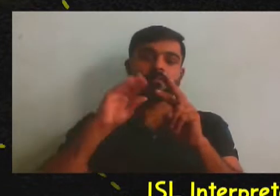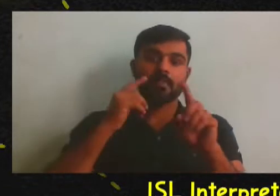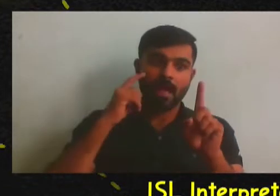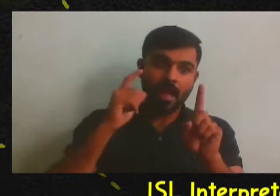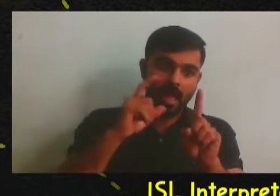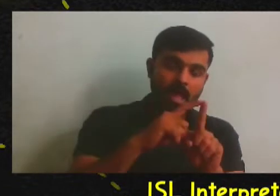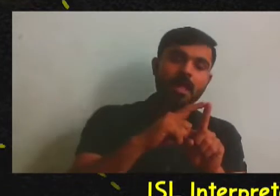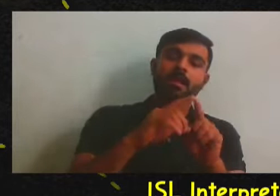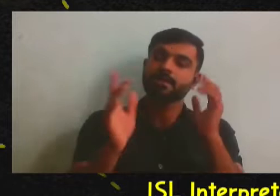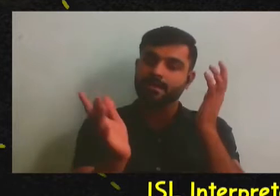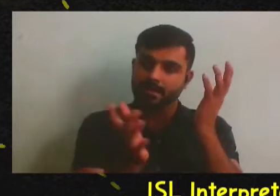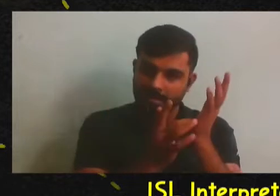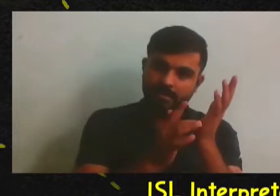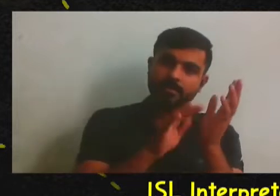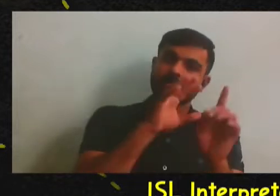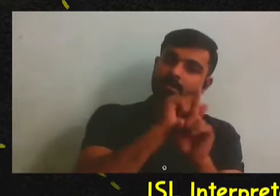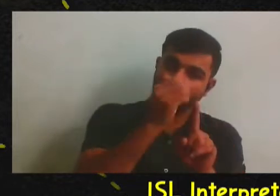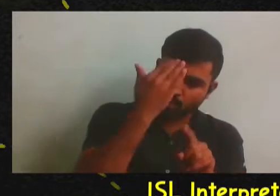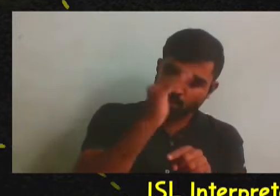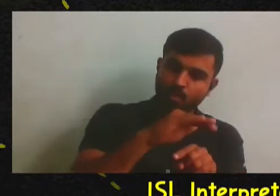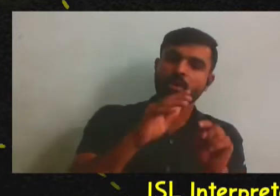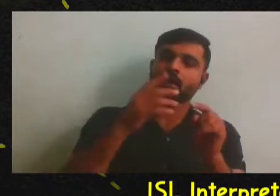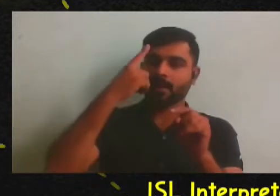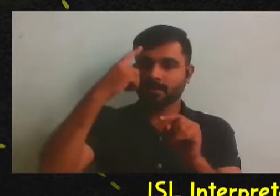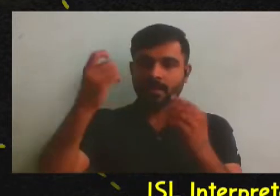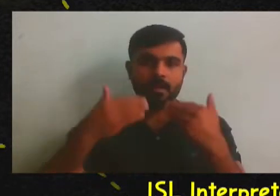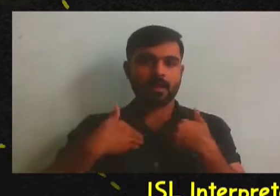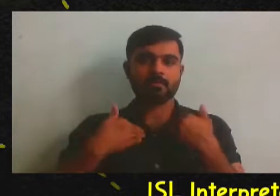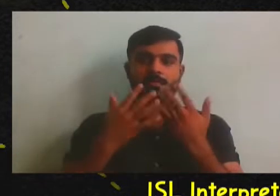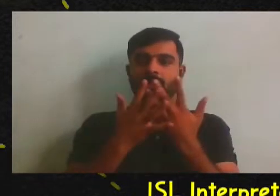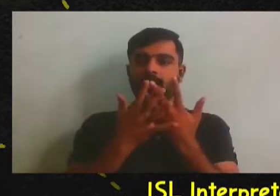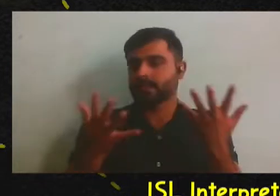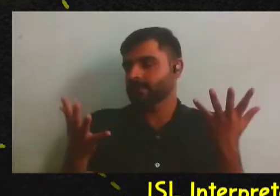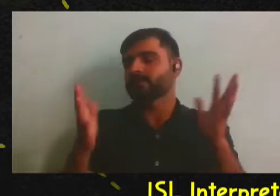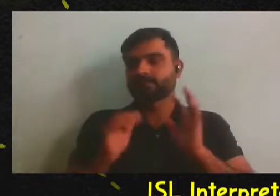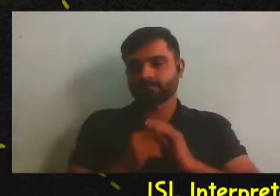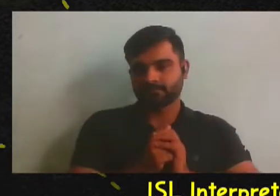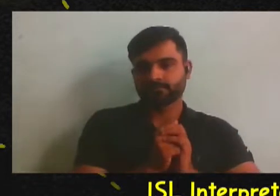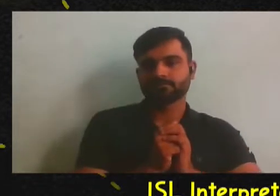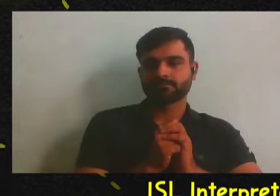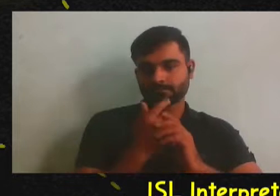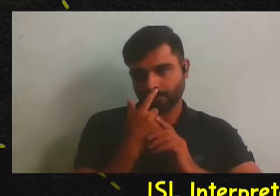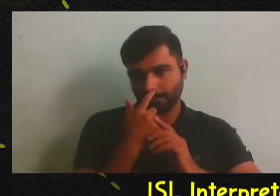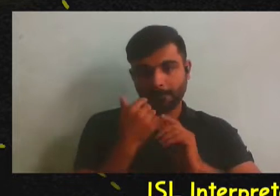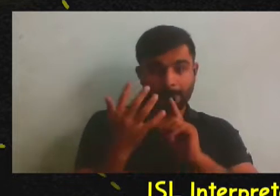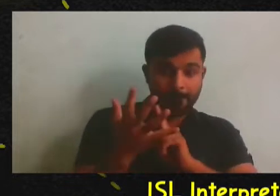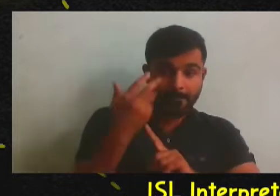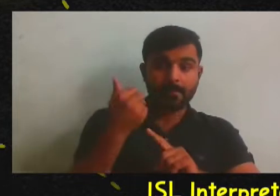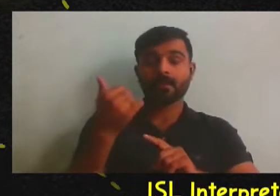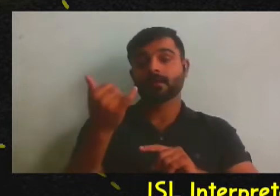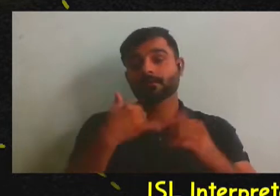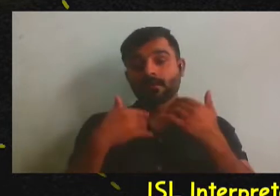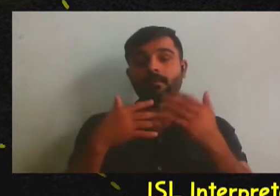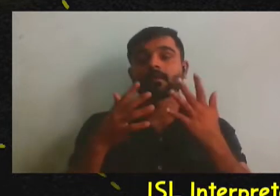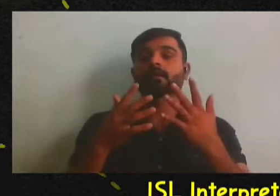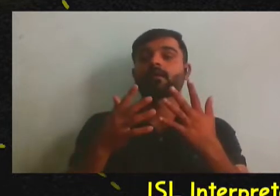identity and acknowledging desire and pleasure and things like that. So we got thrown in at the deep